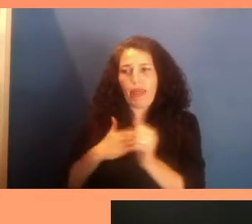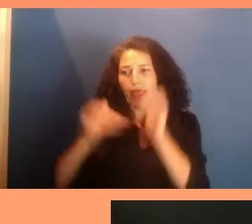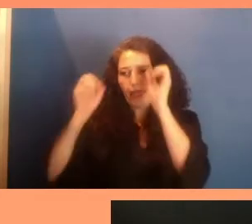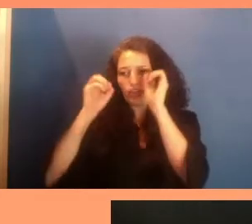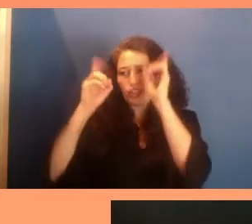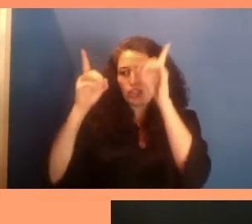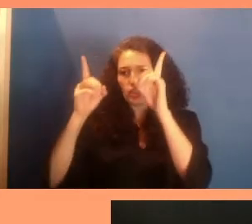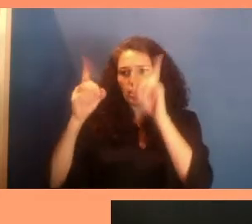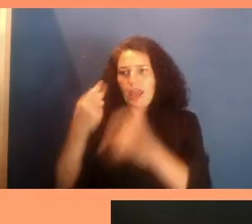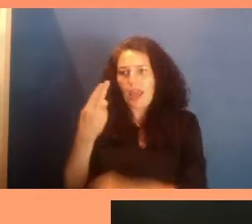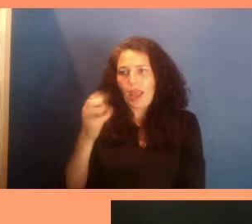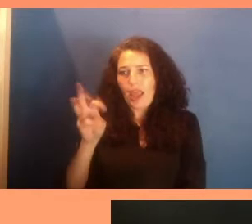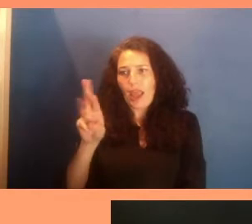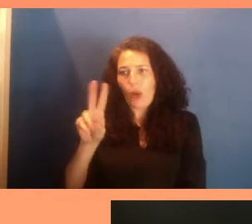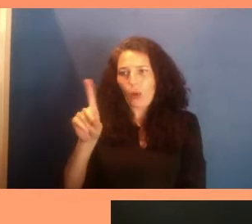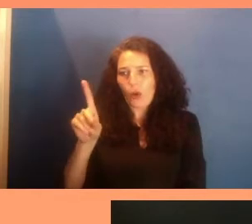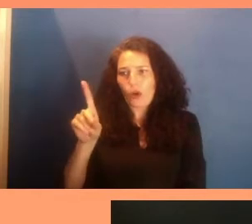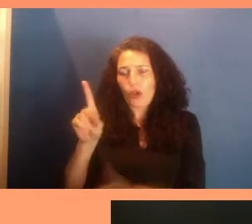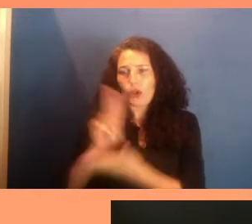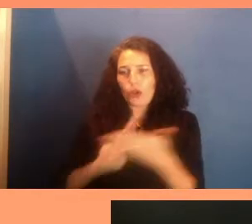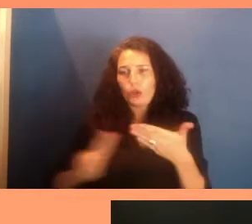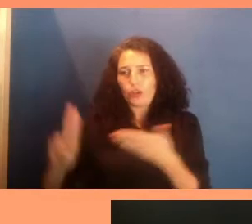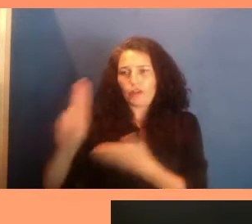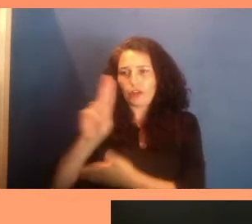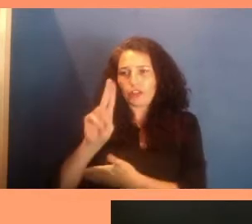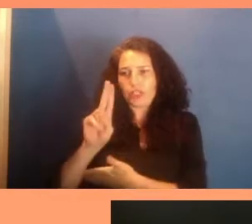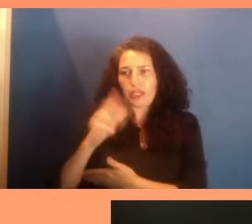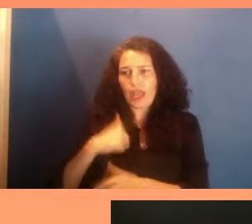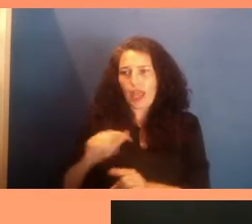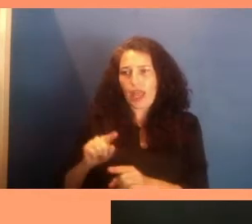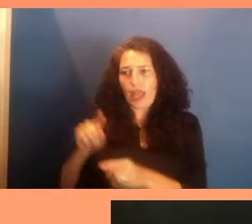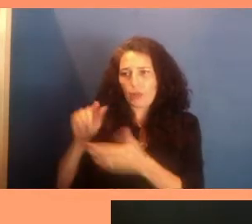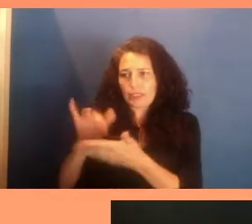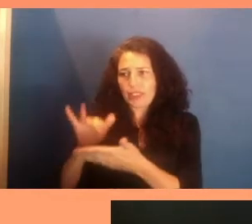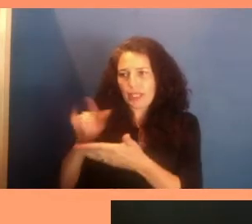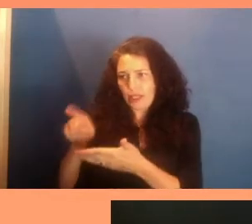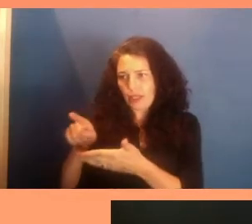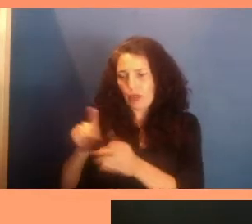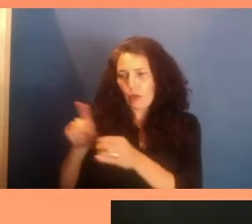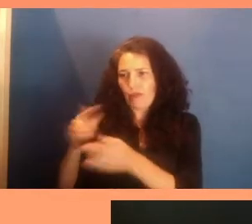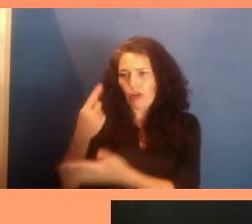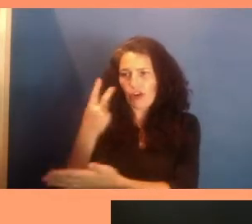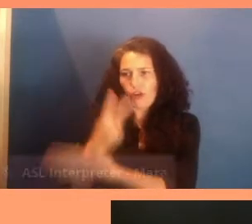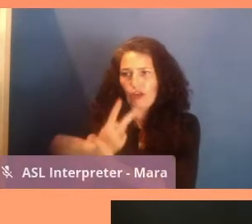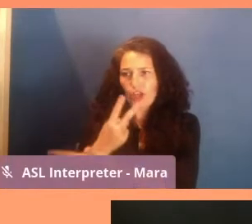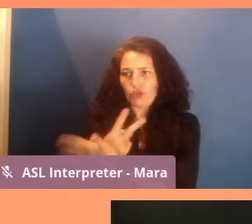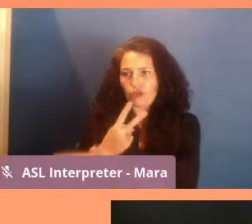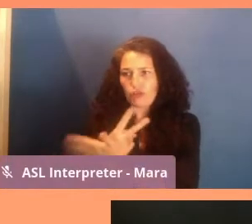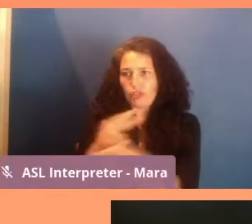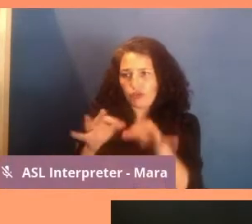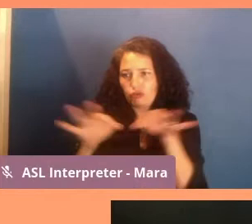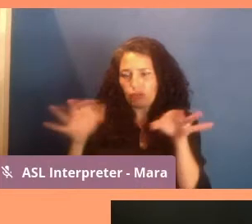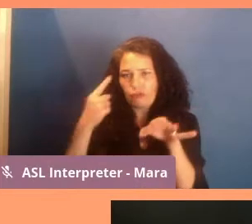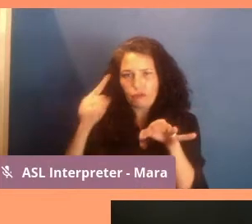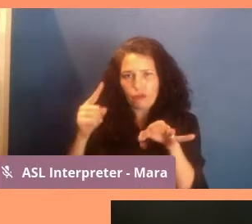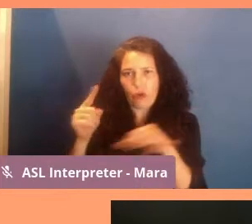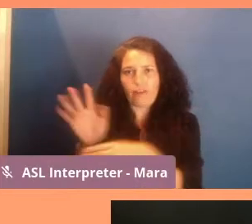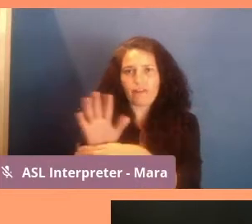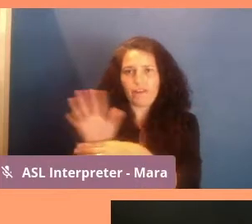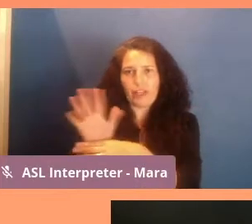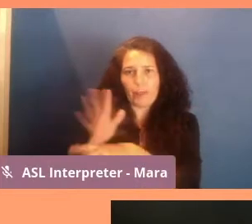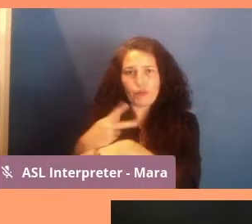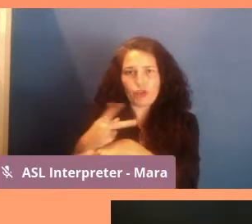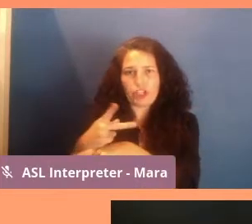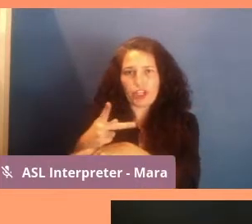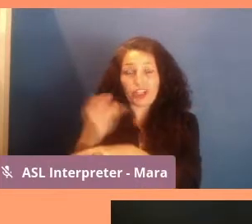there to pursue a graduate degree in film production. And for those of